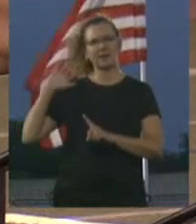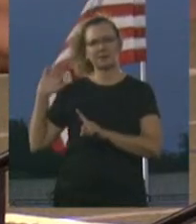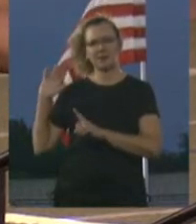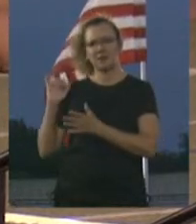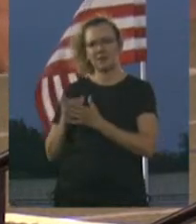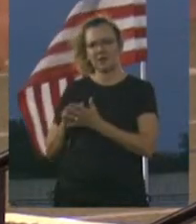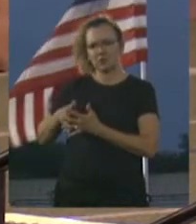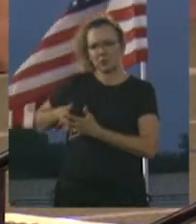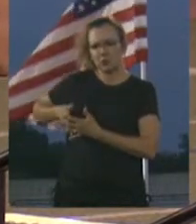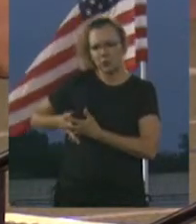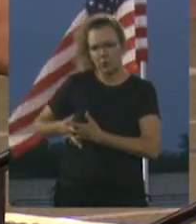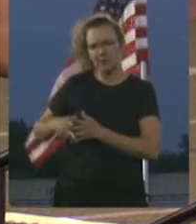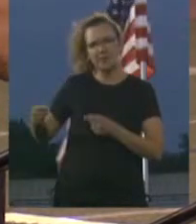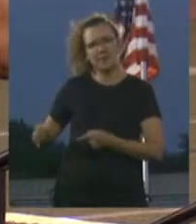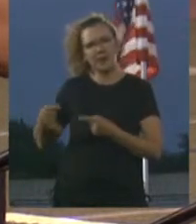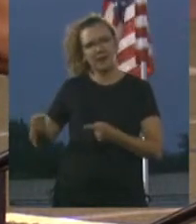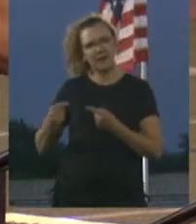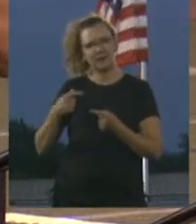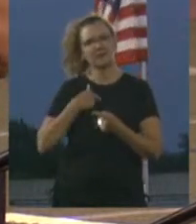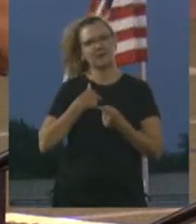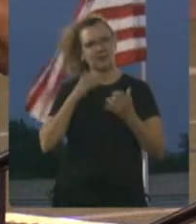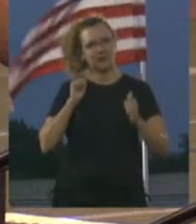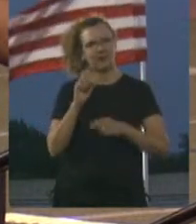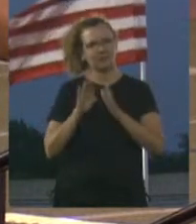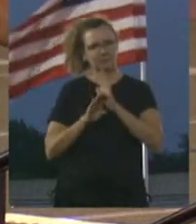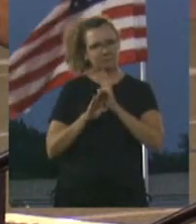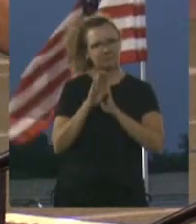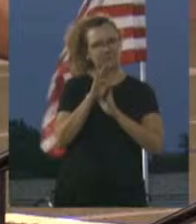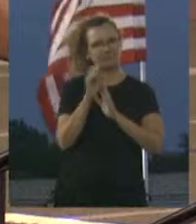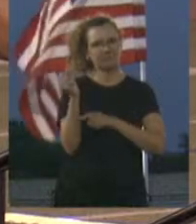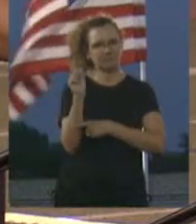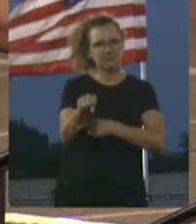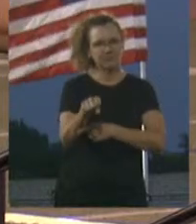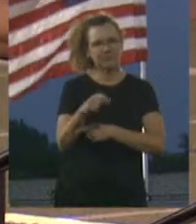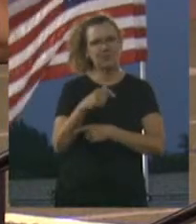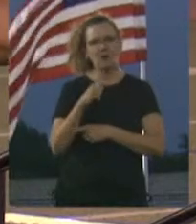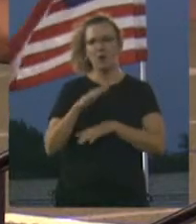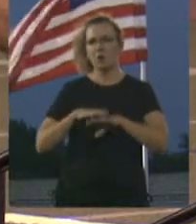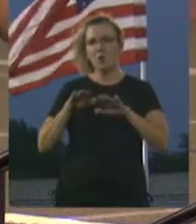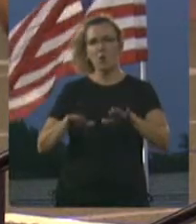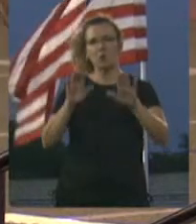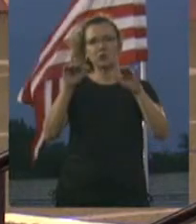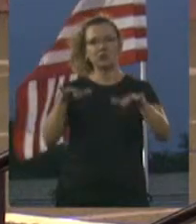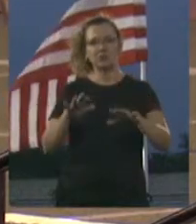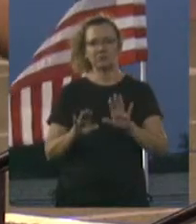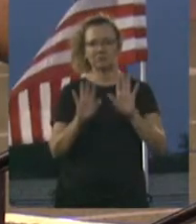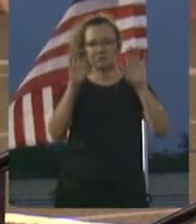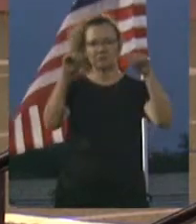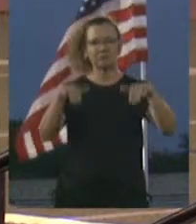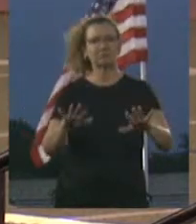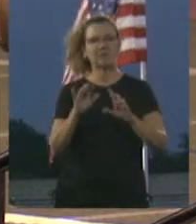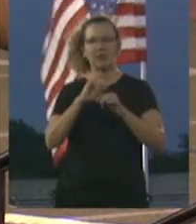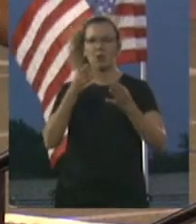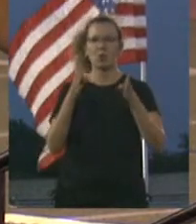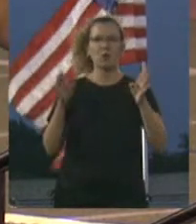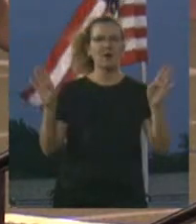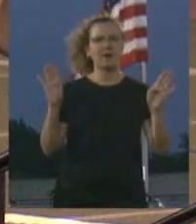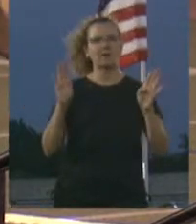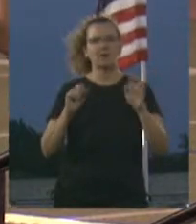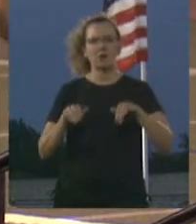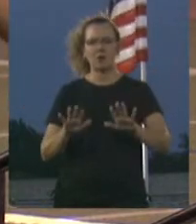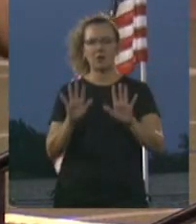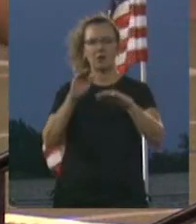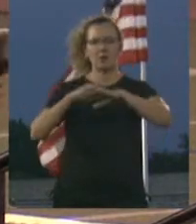that's rooted in pain, I rise. I'm an ocean leaping and wide, welling